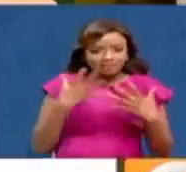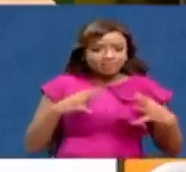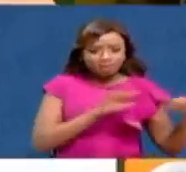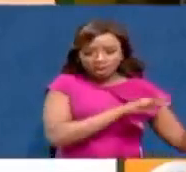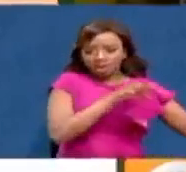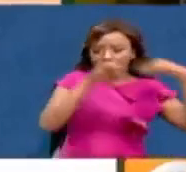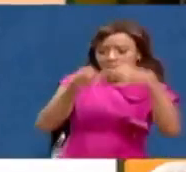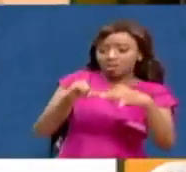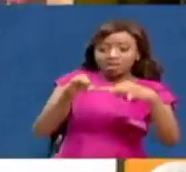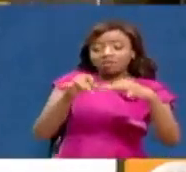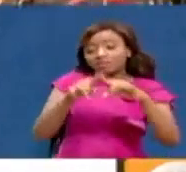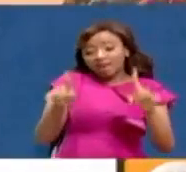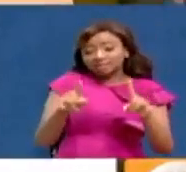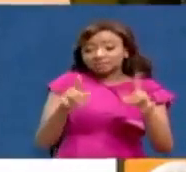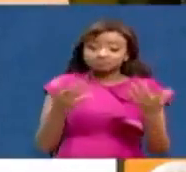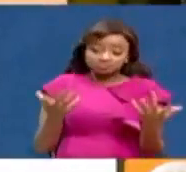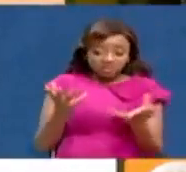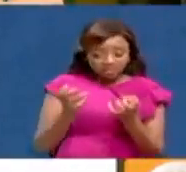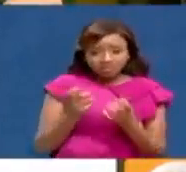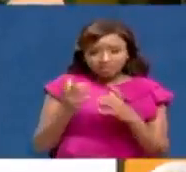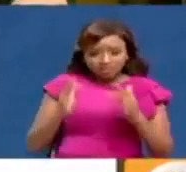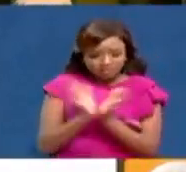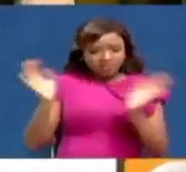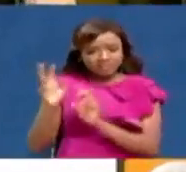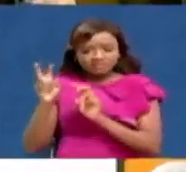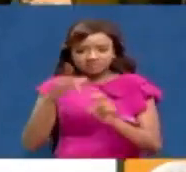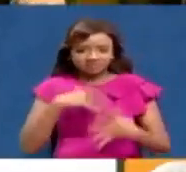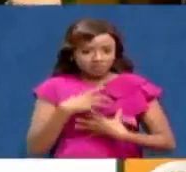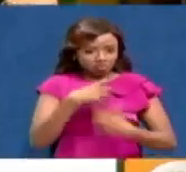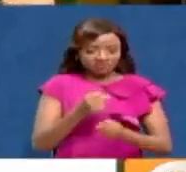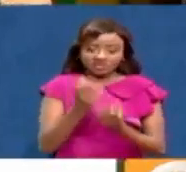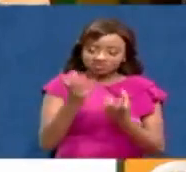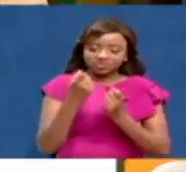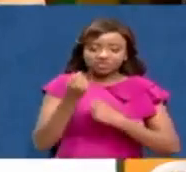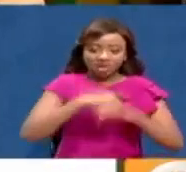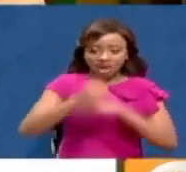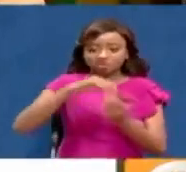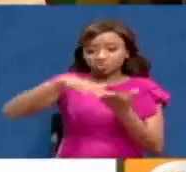in here, but it will take a lot to restore public confidence to the largest maternity